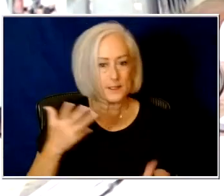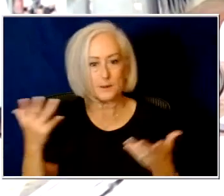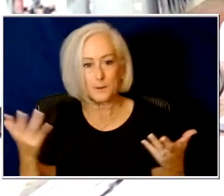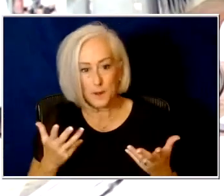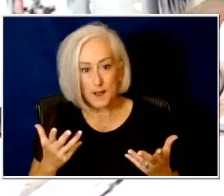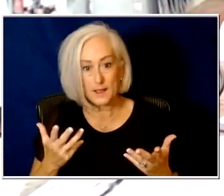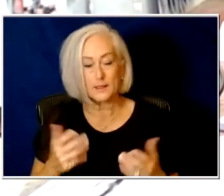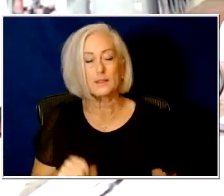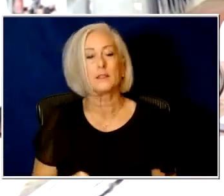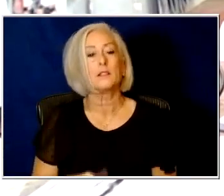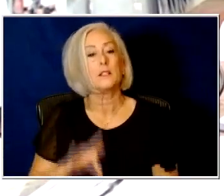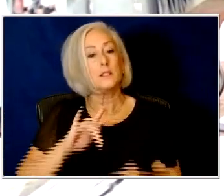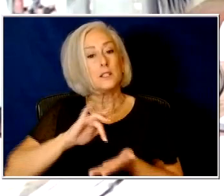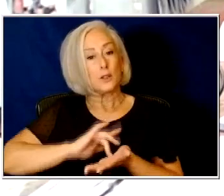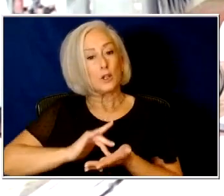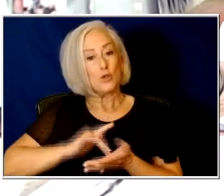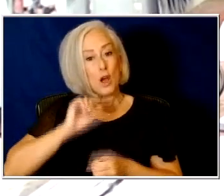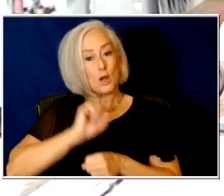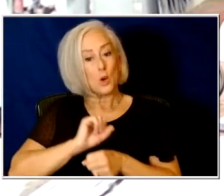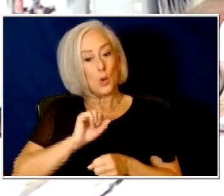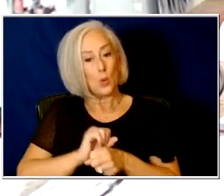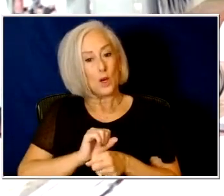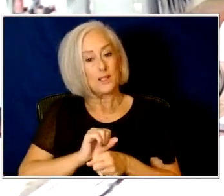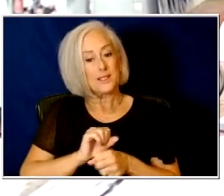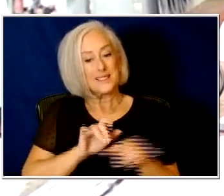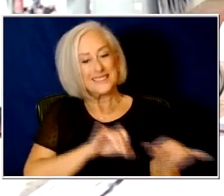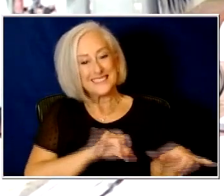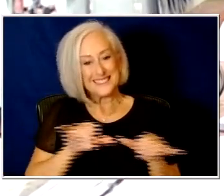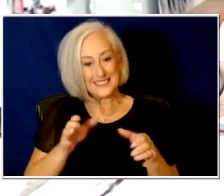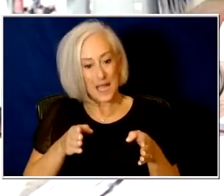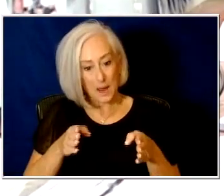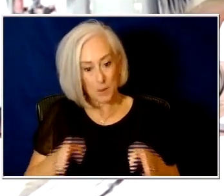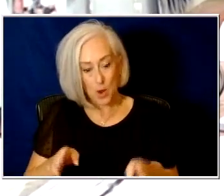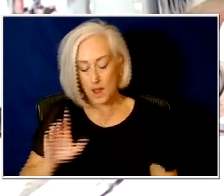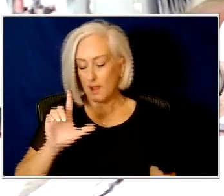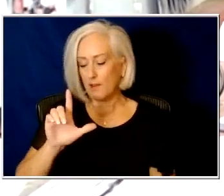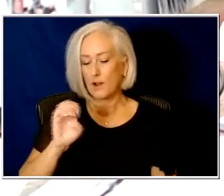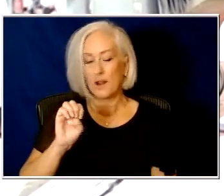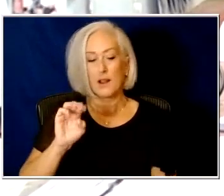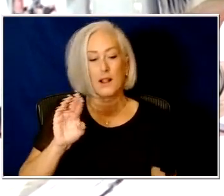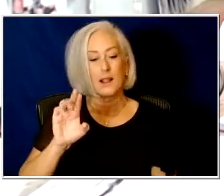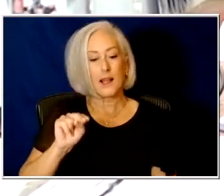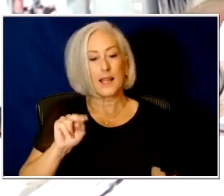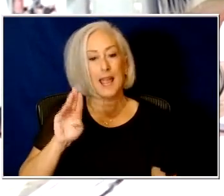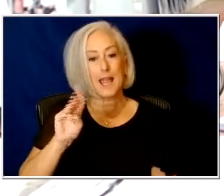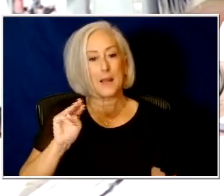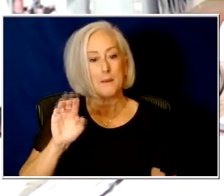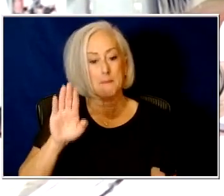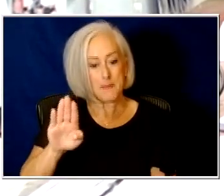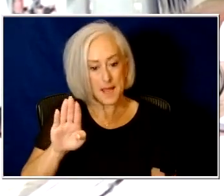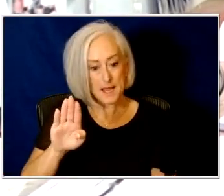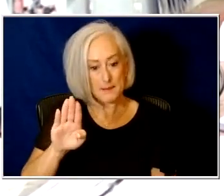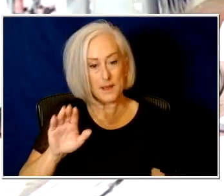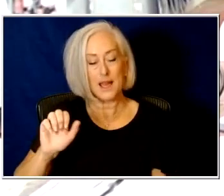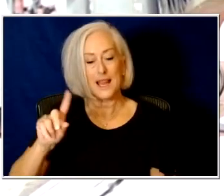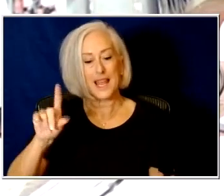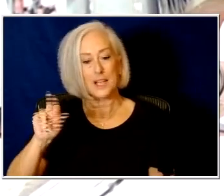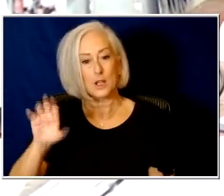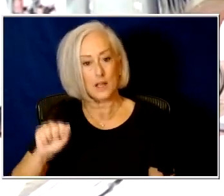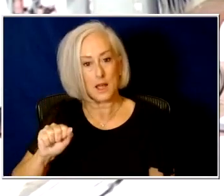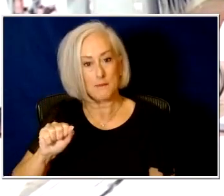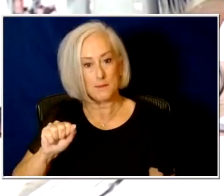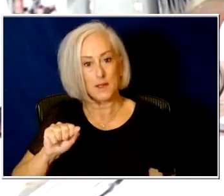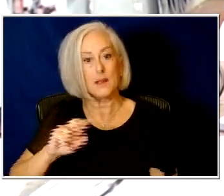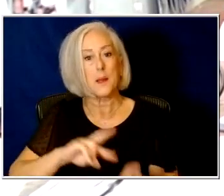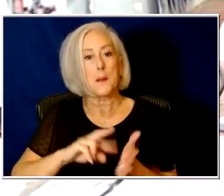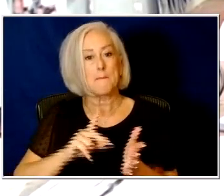the drug works in a very similar way. Lecanemab works very similar to Aduhelm. It goes after the amyloid in the brain of people with